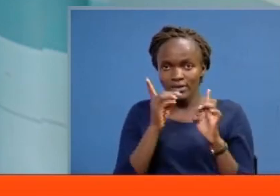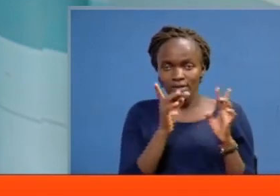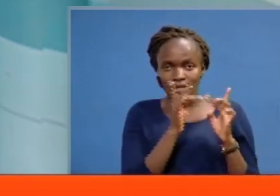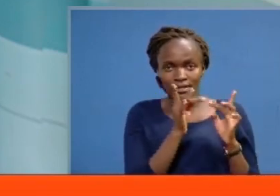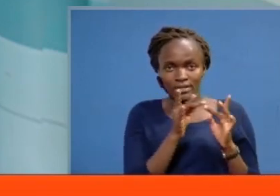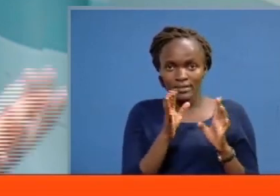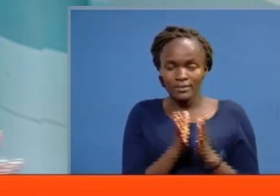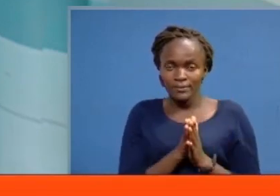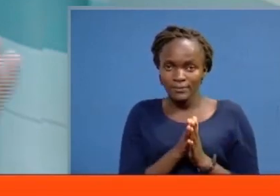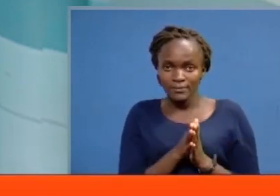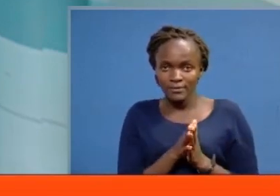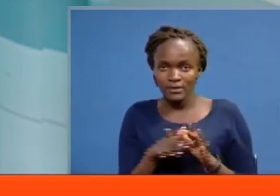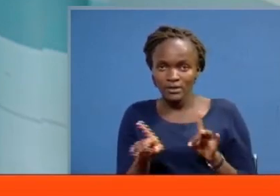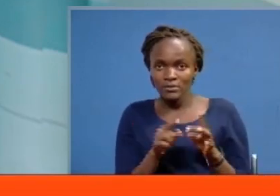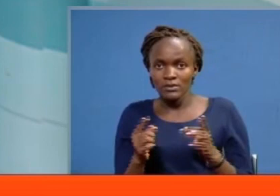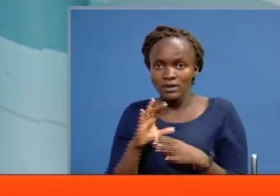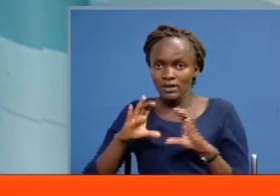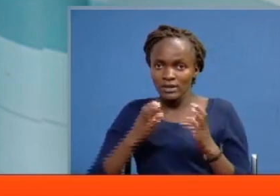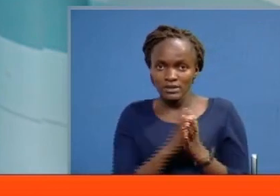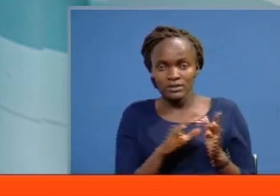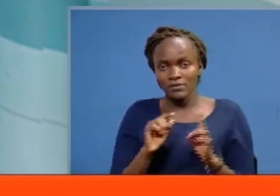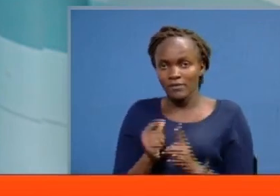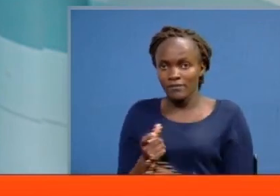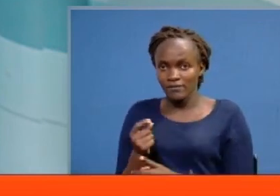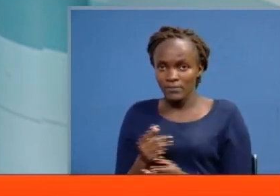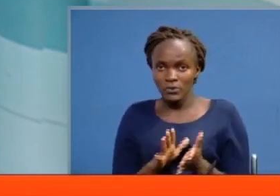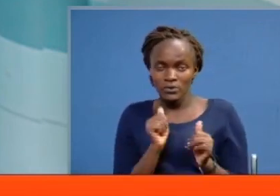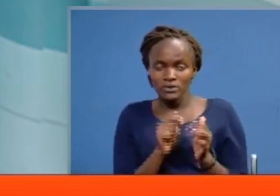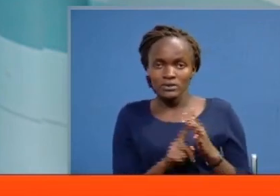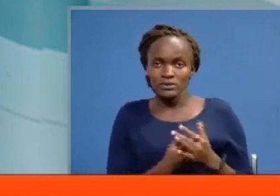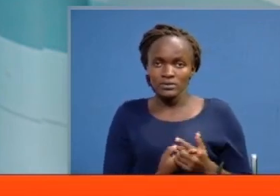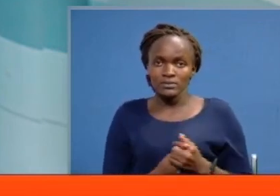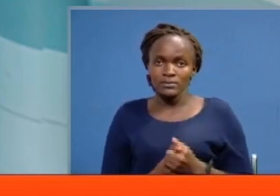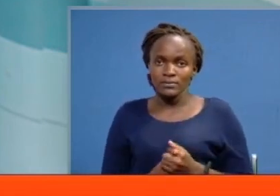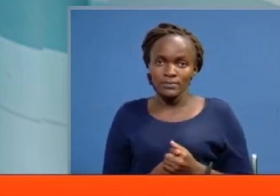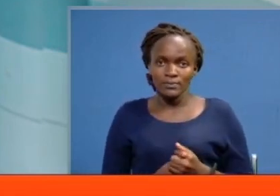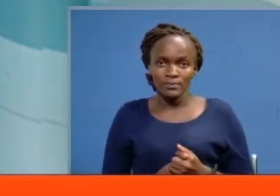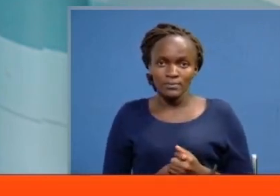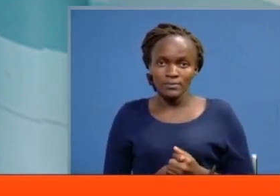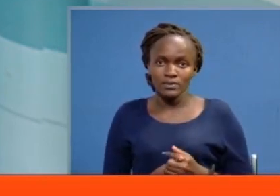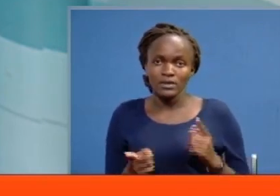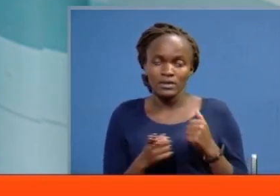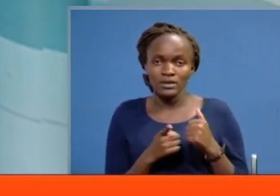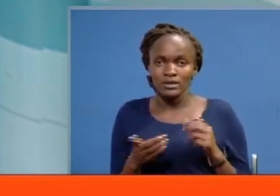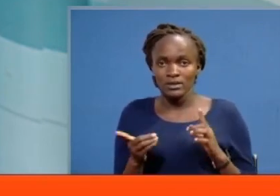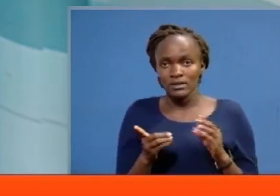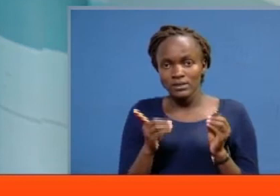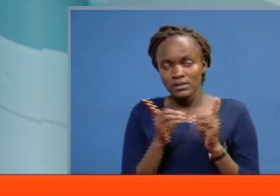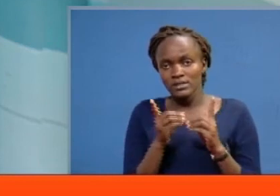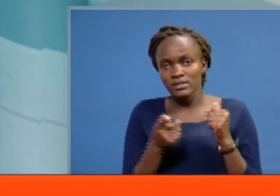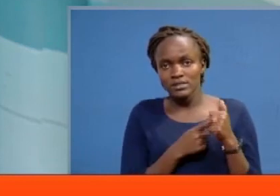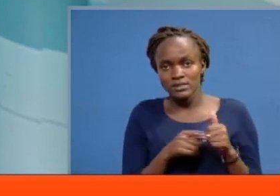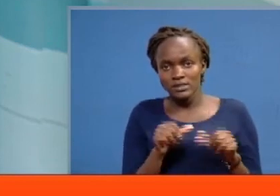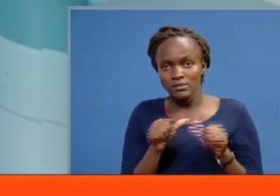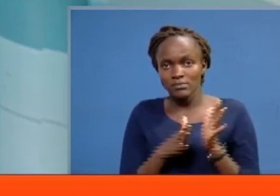hello@digitechbrands.com. And we have a couple of classes. In fact, we have a class coming on I think it's on the 6th of February on